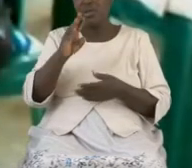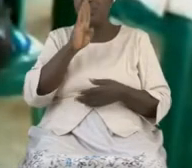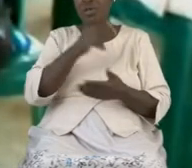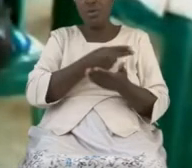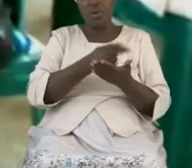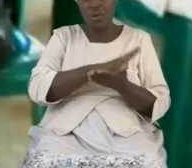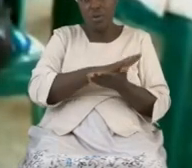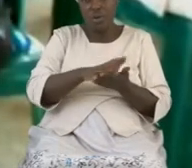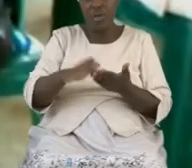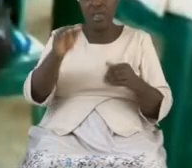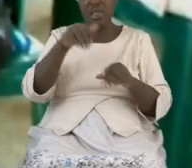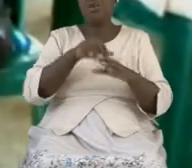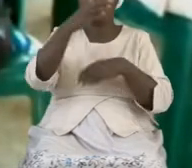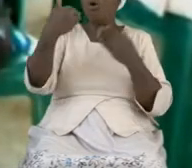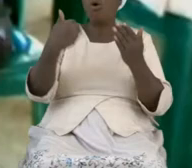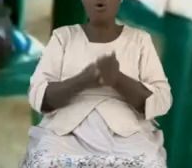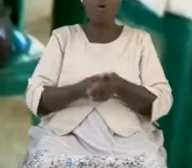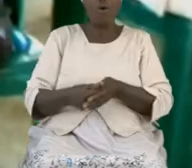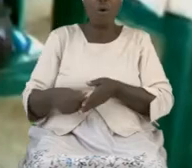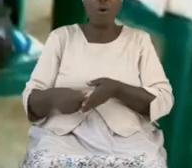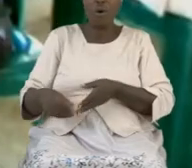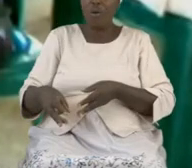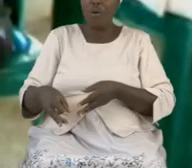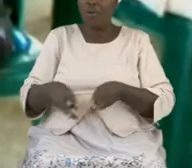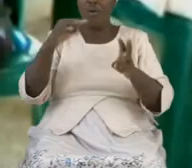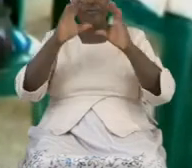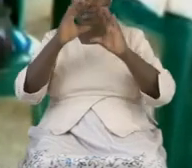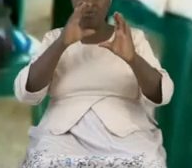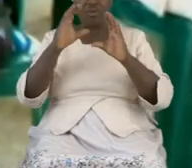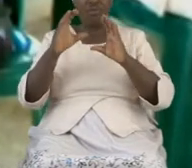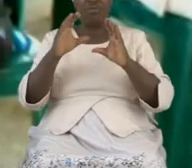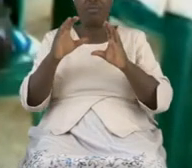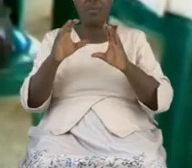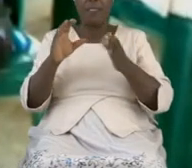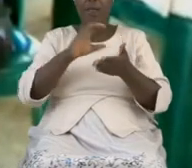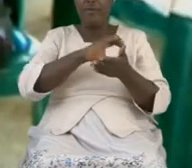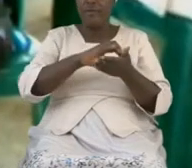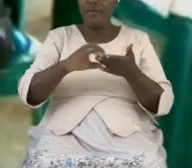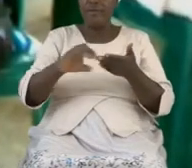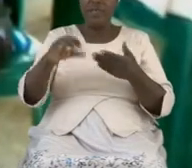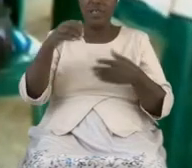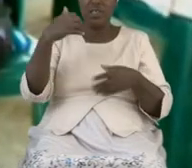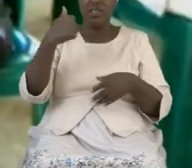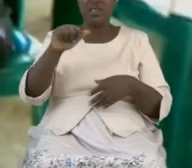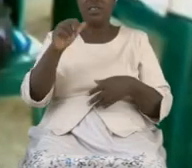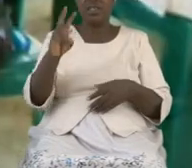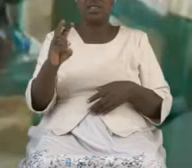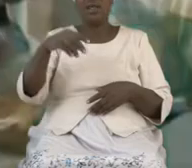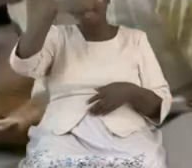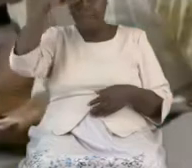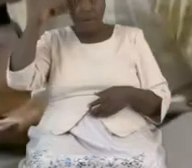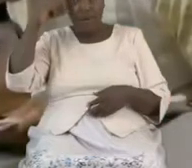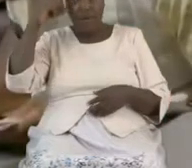all manner of conversation. Verse 16, because it is